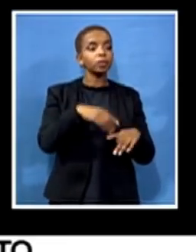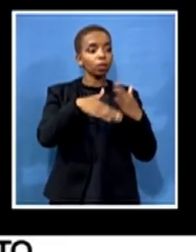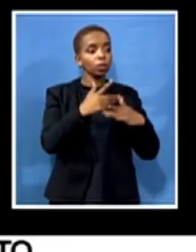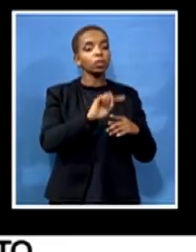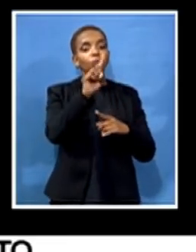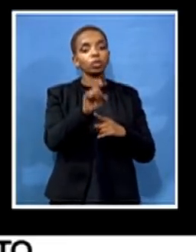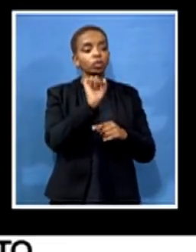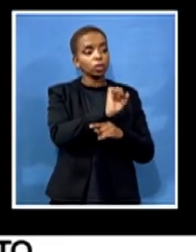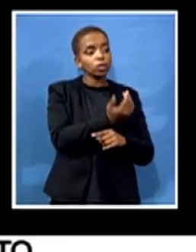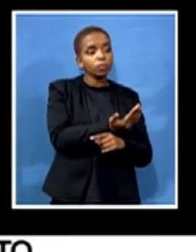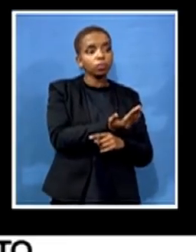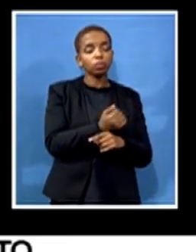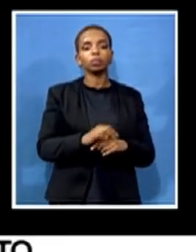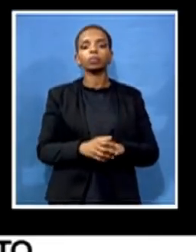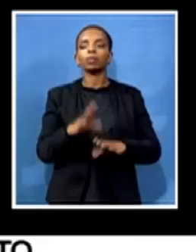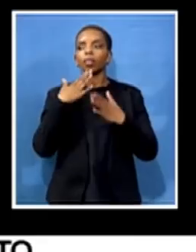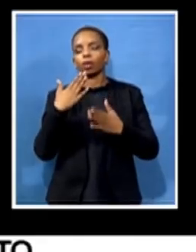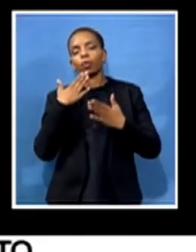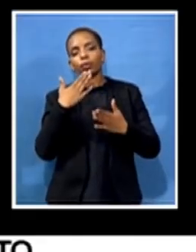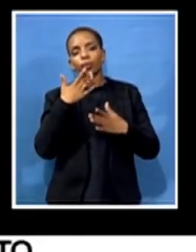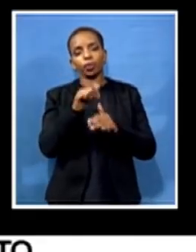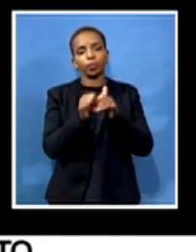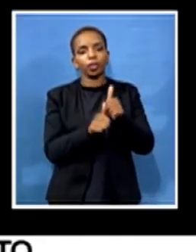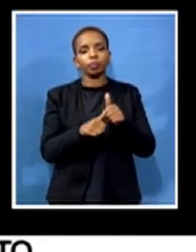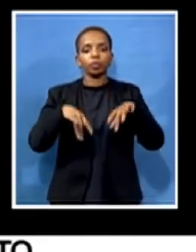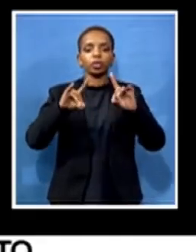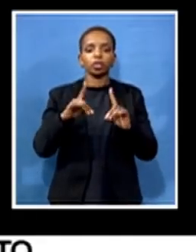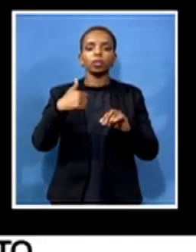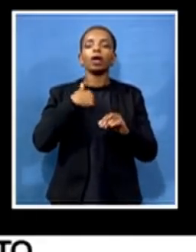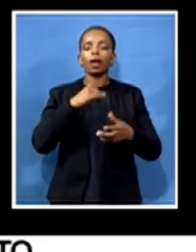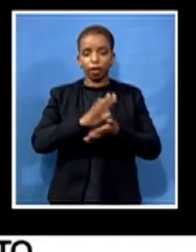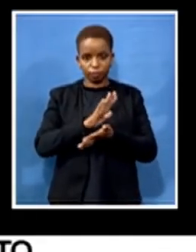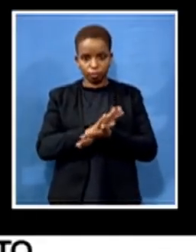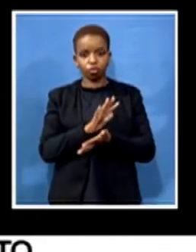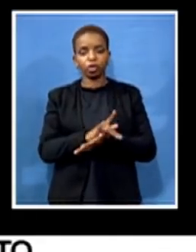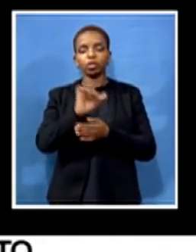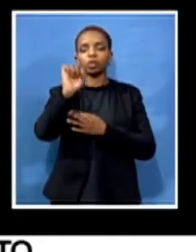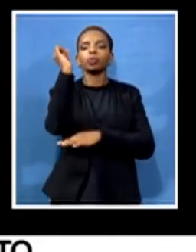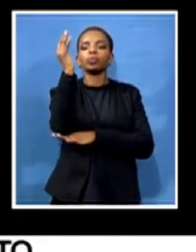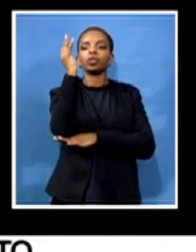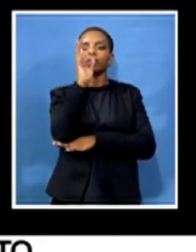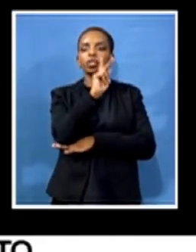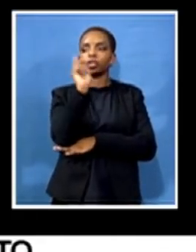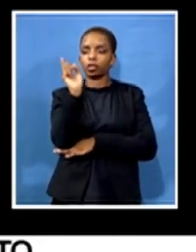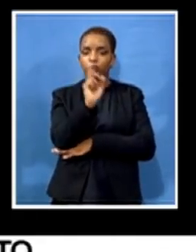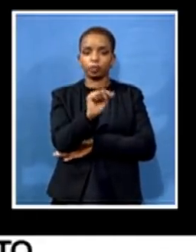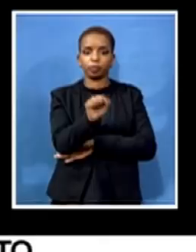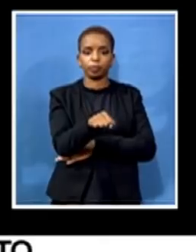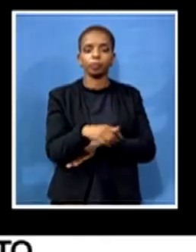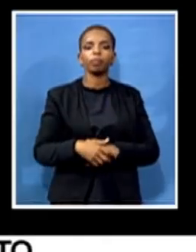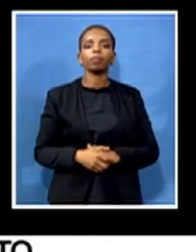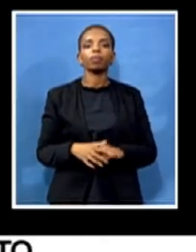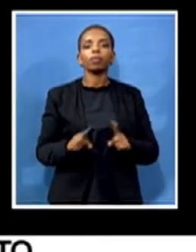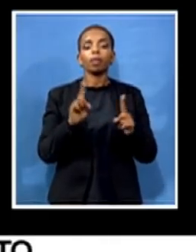me also appreciate the presentation. Mine is to Honorable Minister